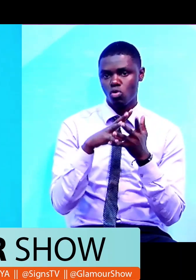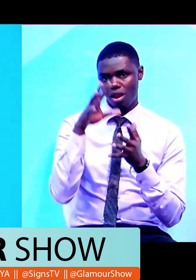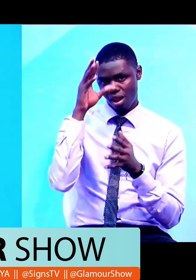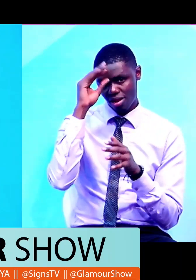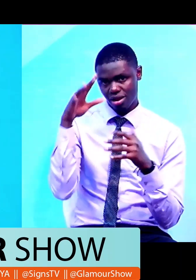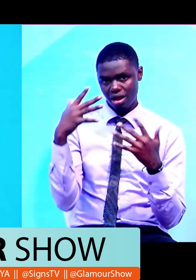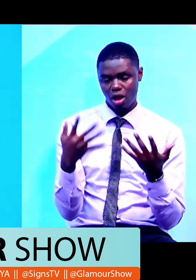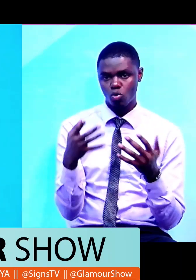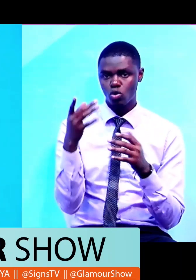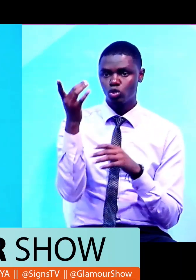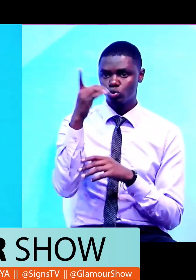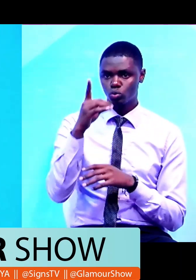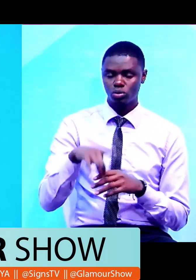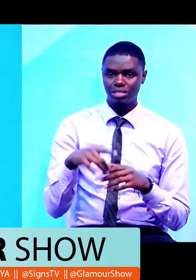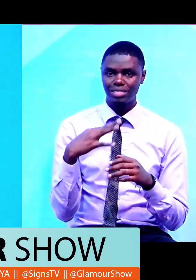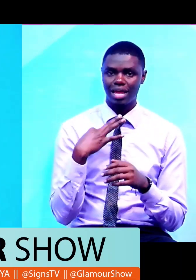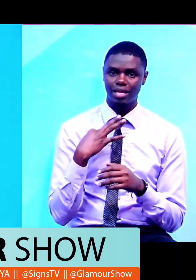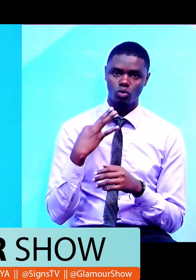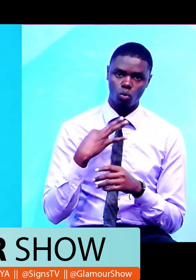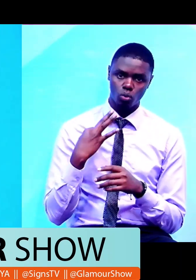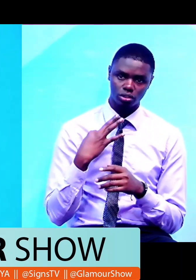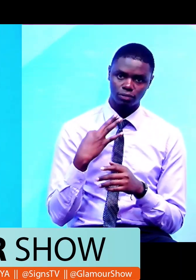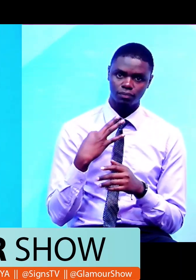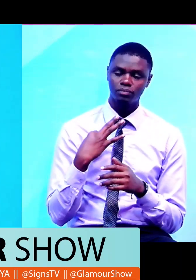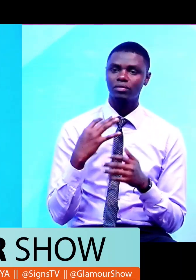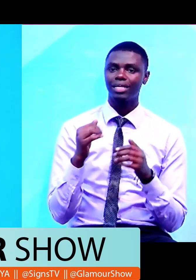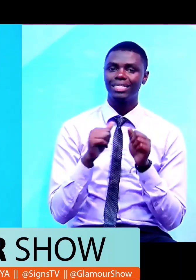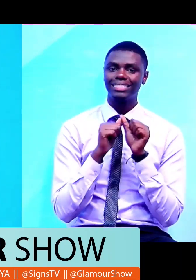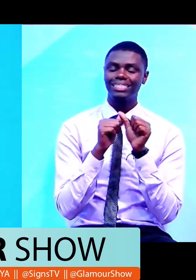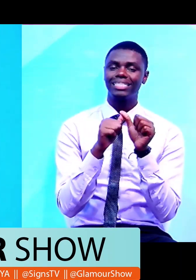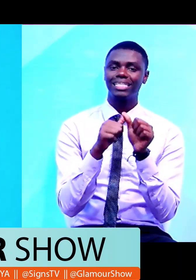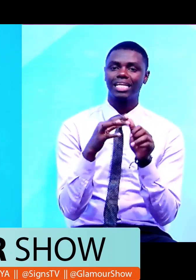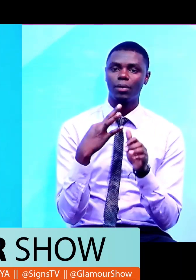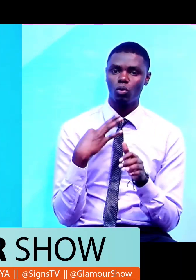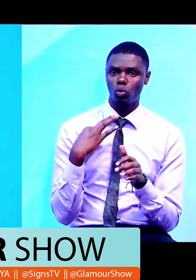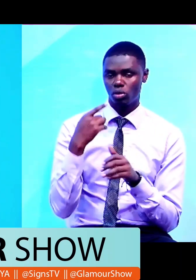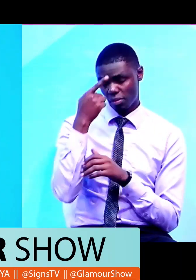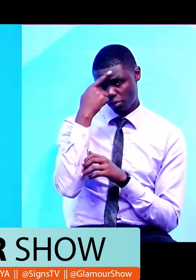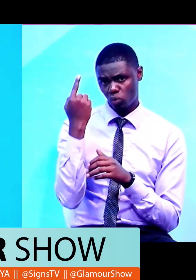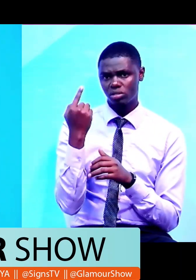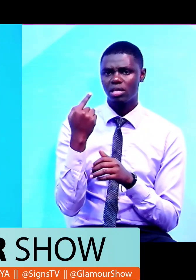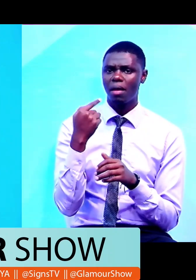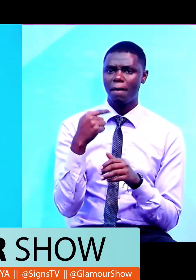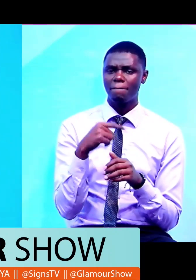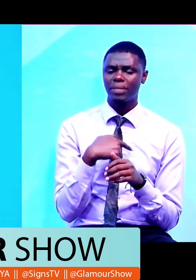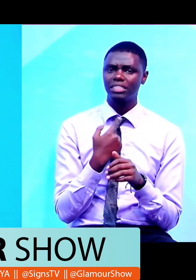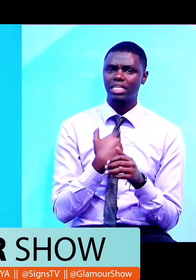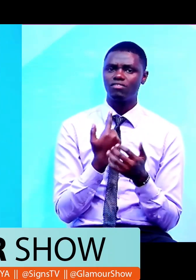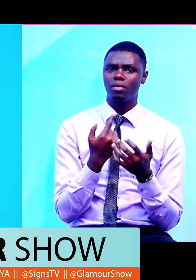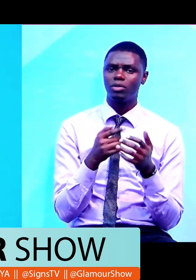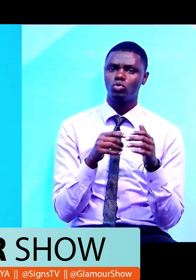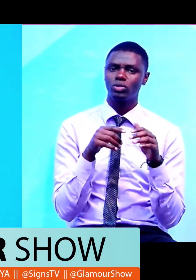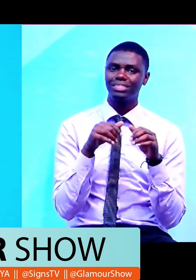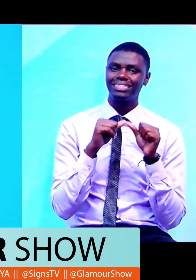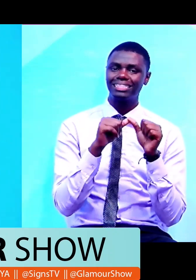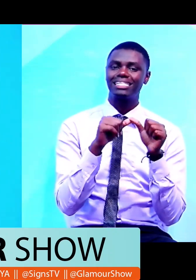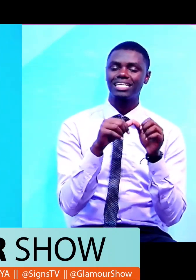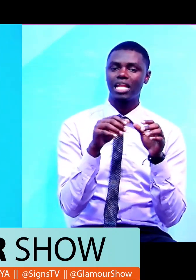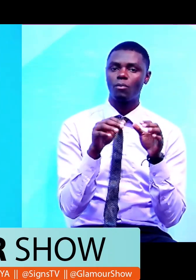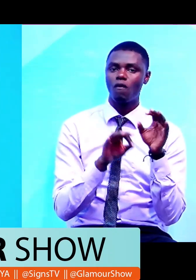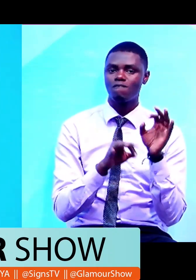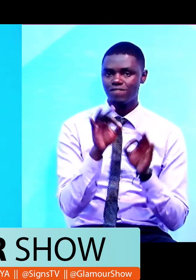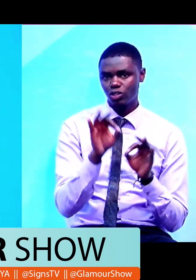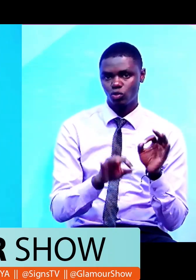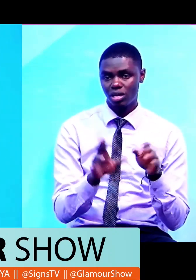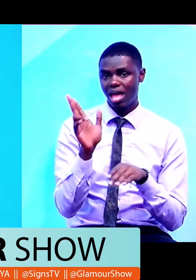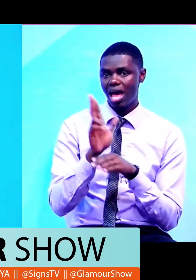to design clothes, sustainable clothes, because I am into sustainable fashion, where I